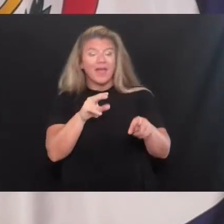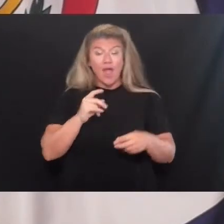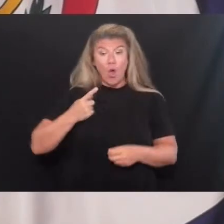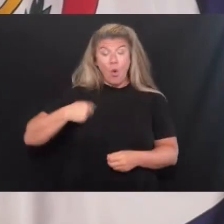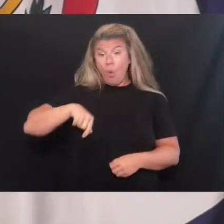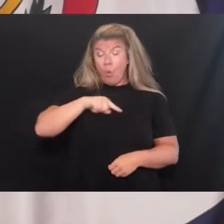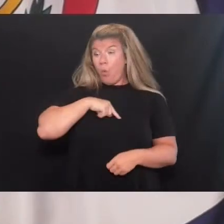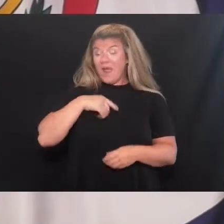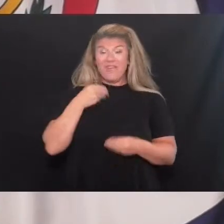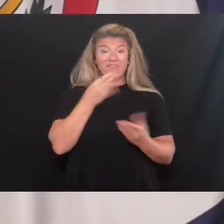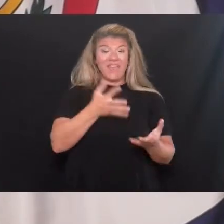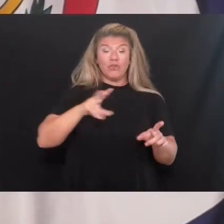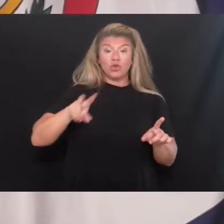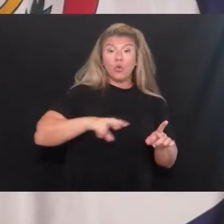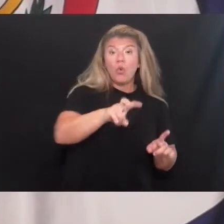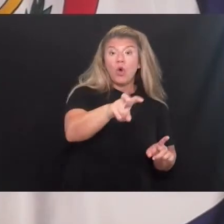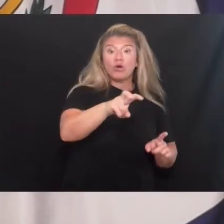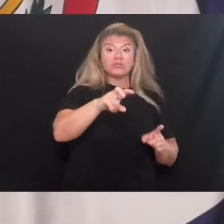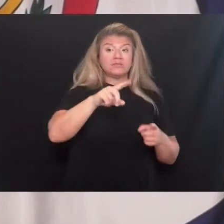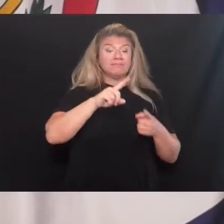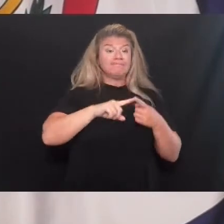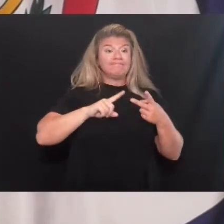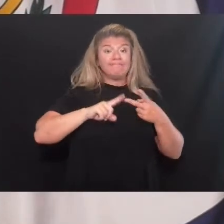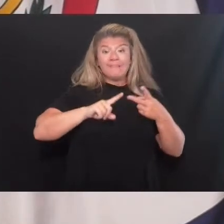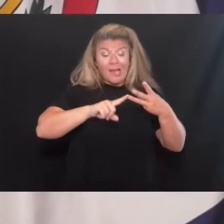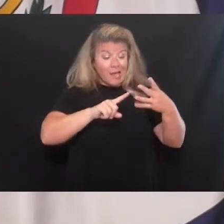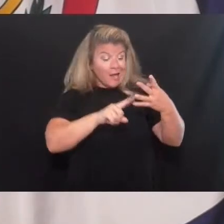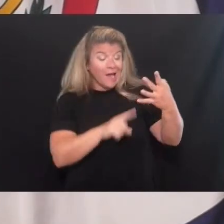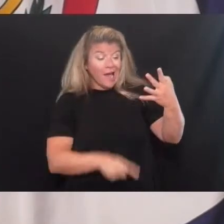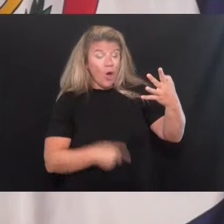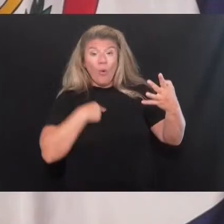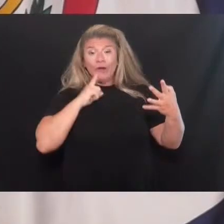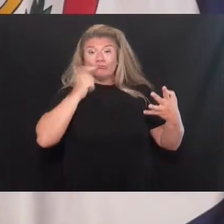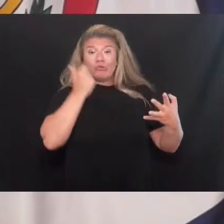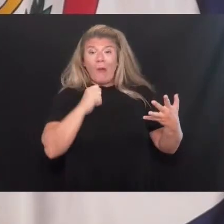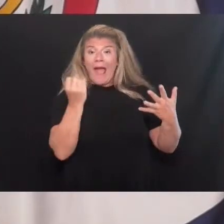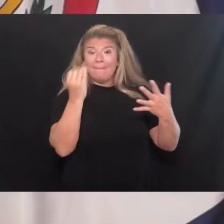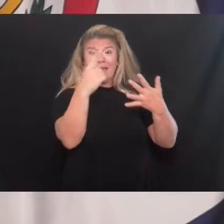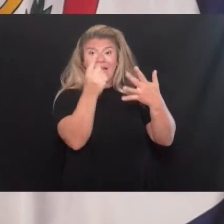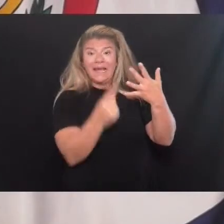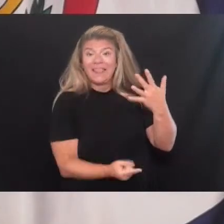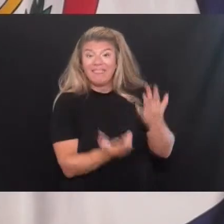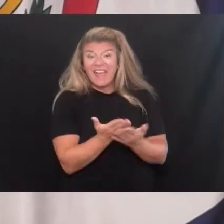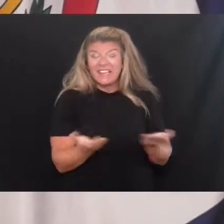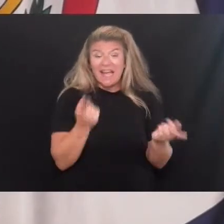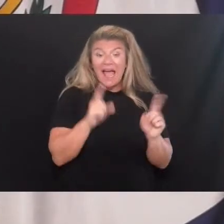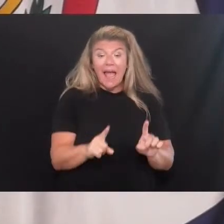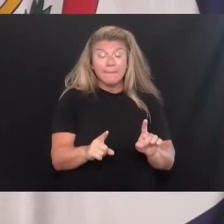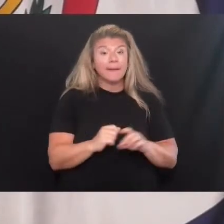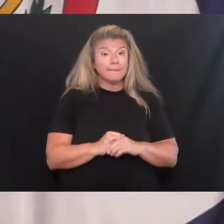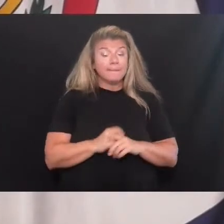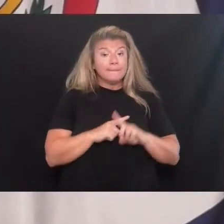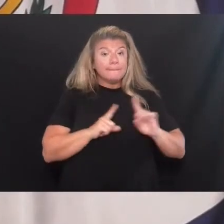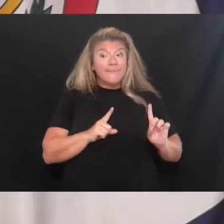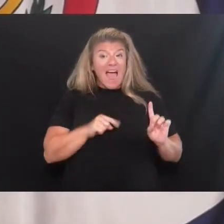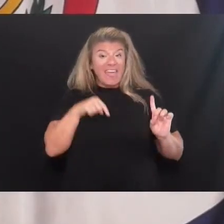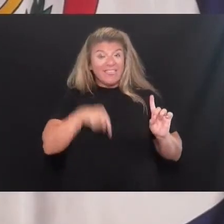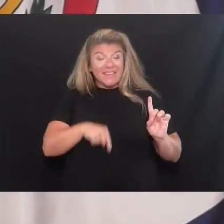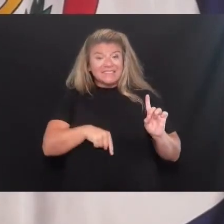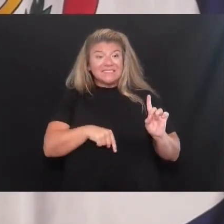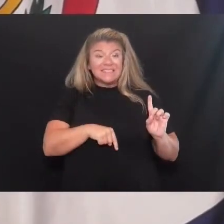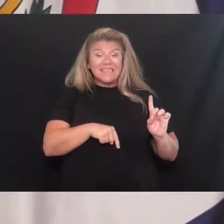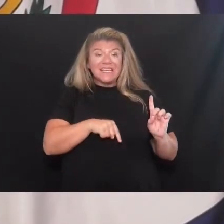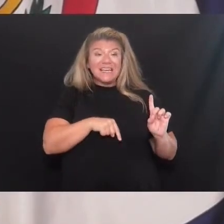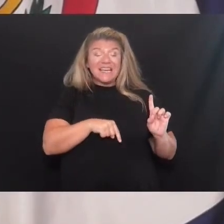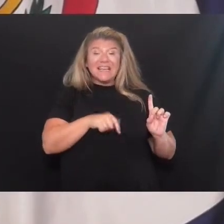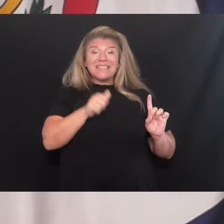have given tours. We are trying with all in us. But this, guys, is private enterprise